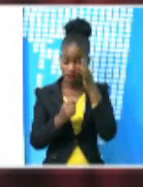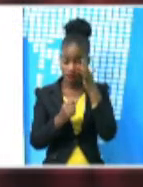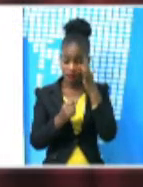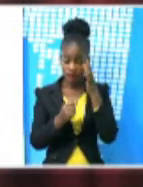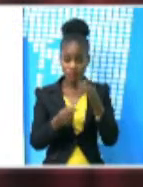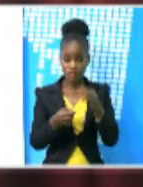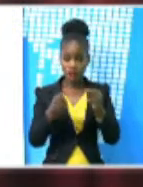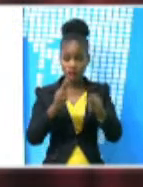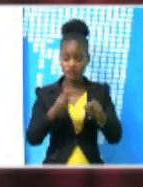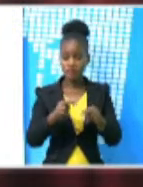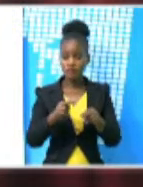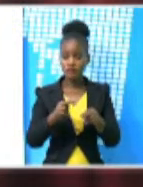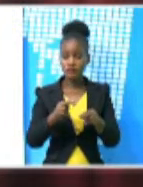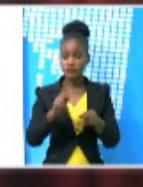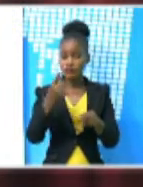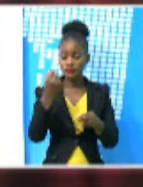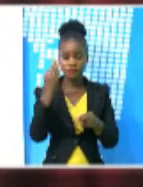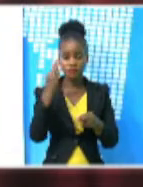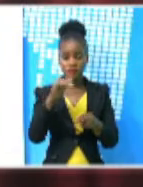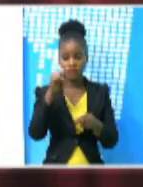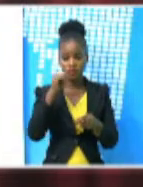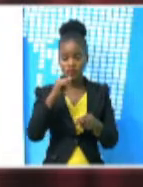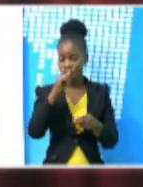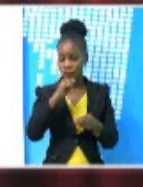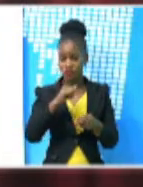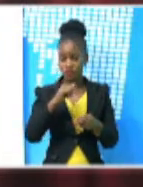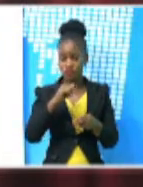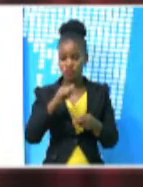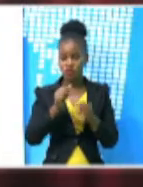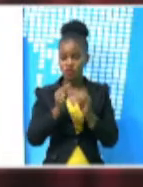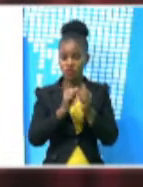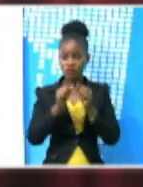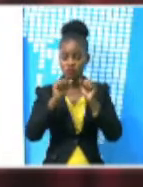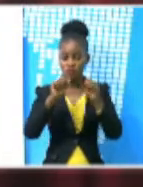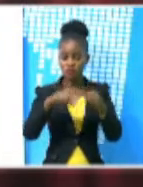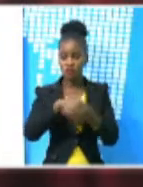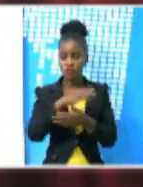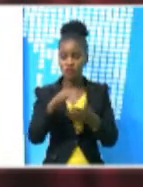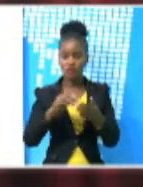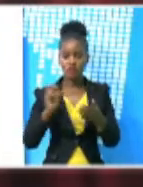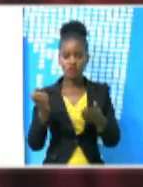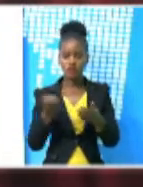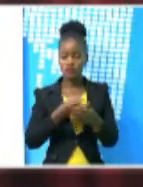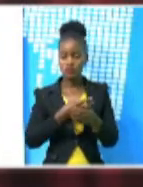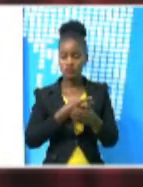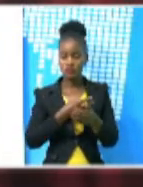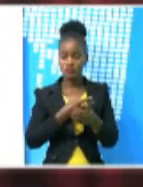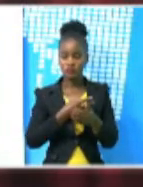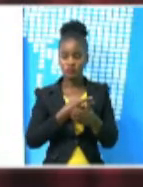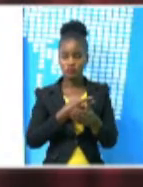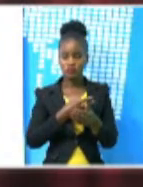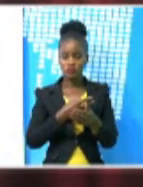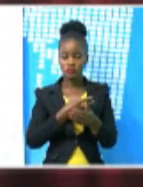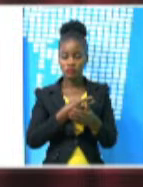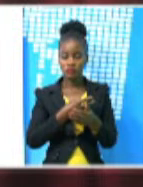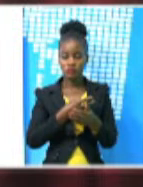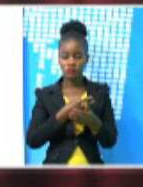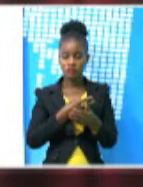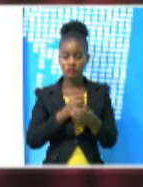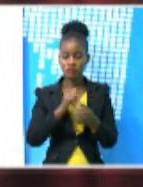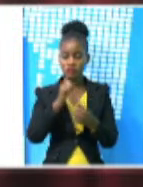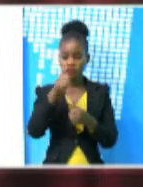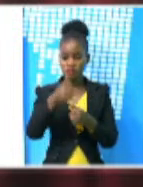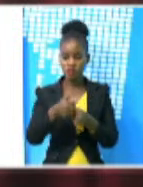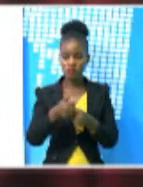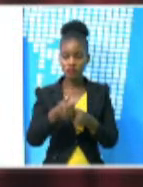set a convergence, what they call a convergence criteria, which you must all meet, all of us at the same time. How can the